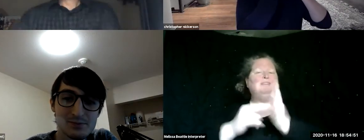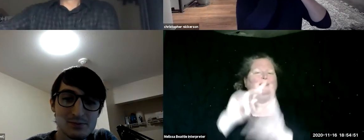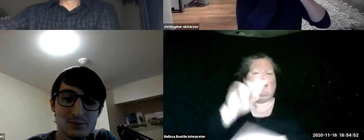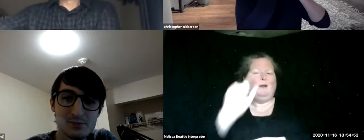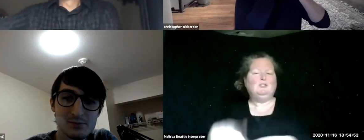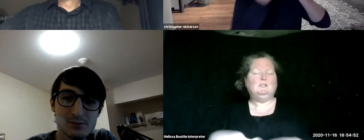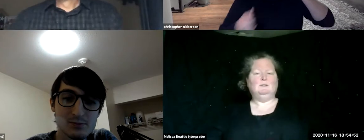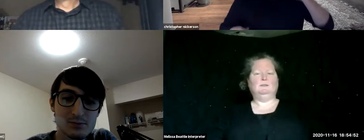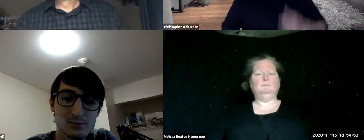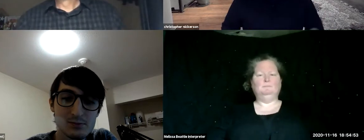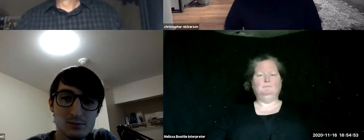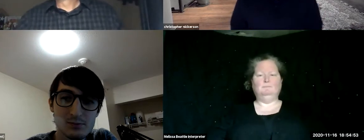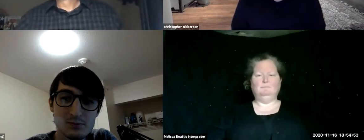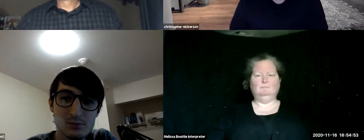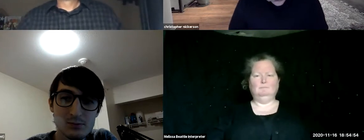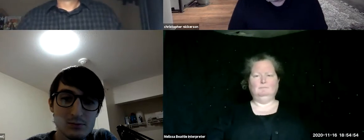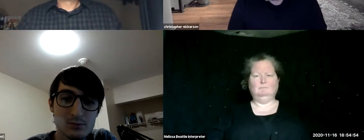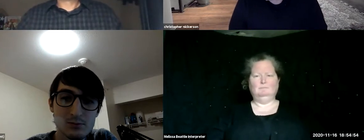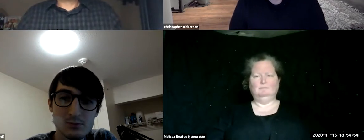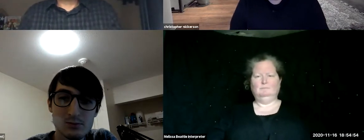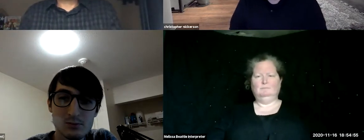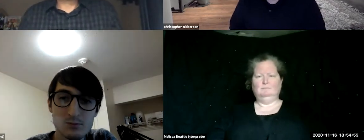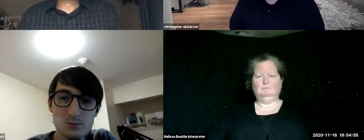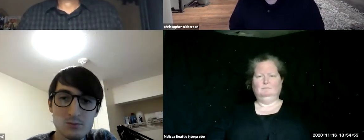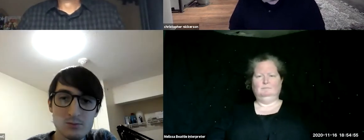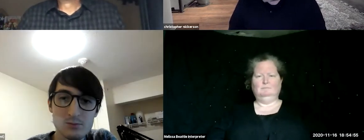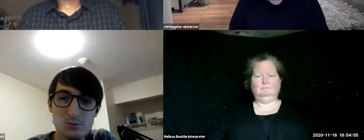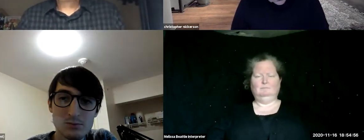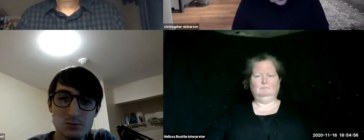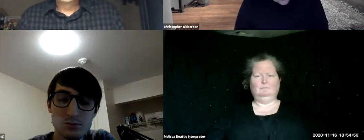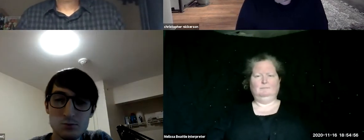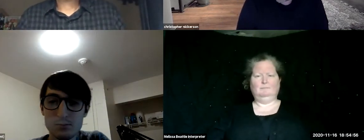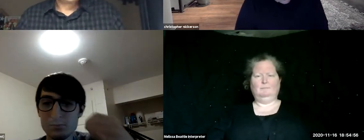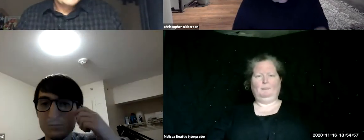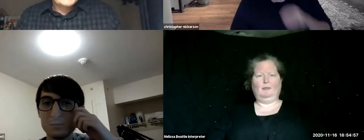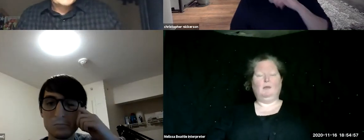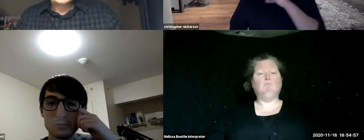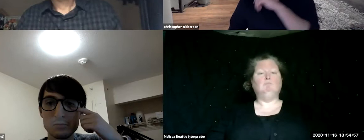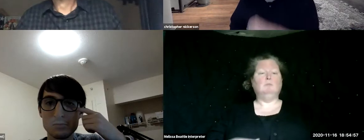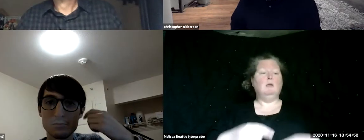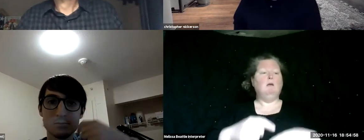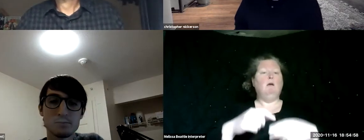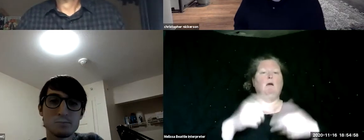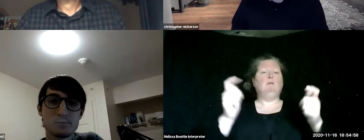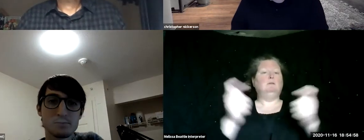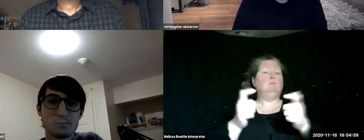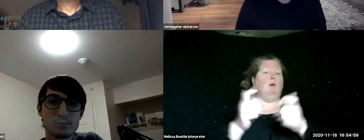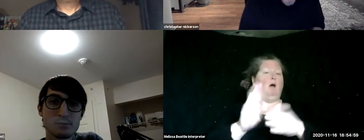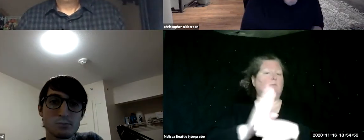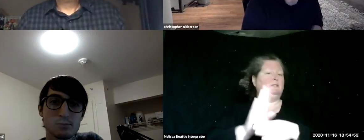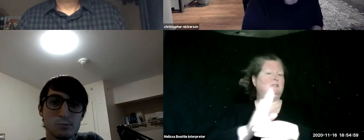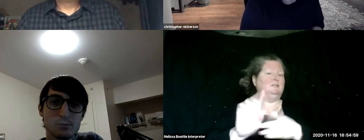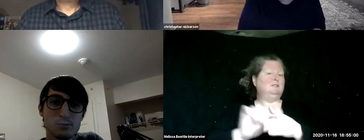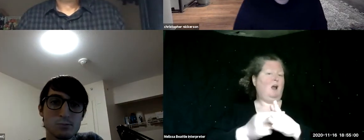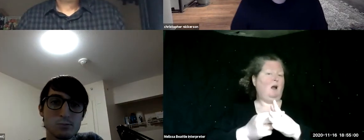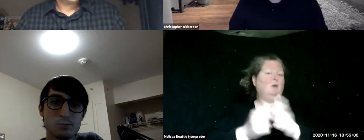There we just did it, yeah? Yep. Kind so of the saying, same themes. Yep, where small businesses can start. I think, you know, with